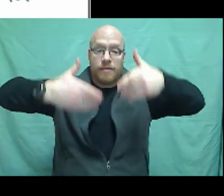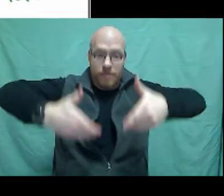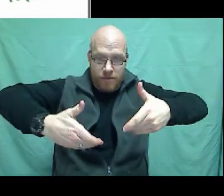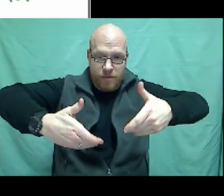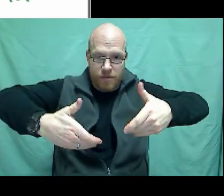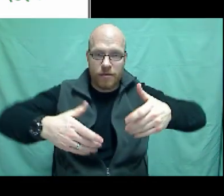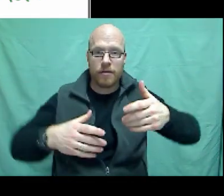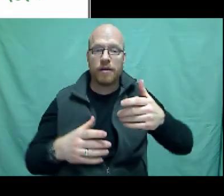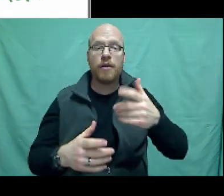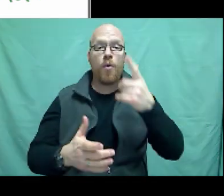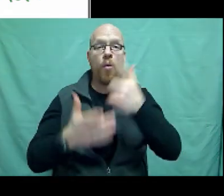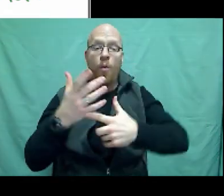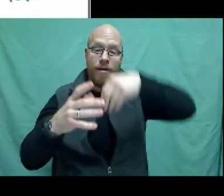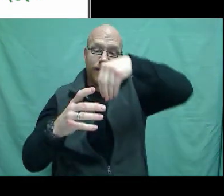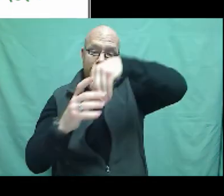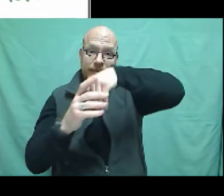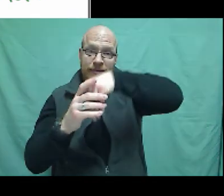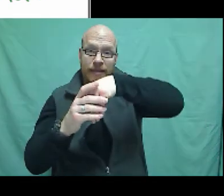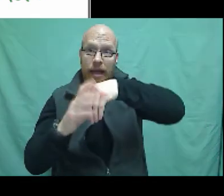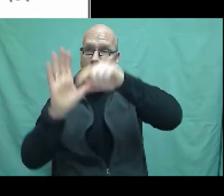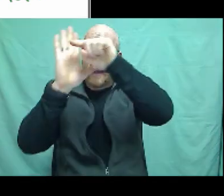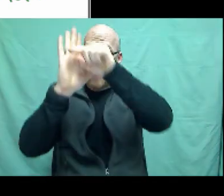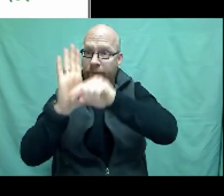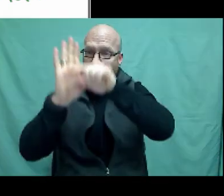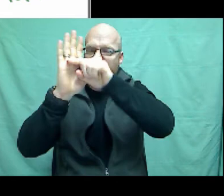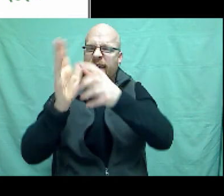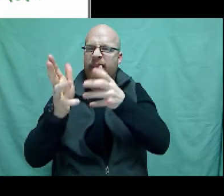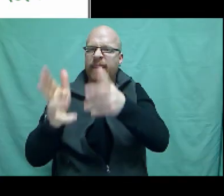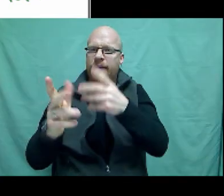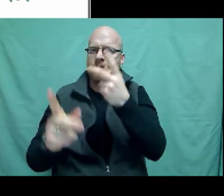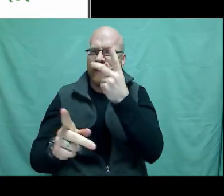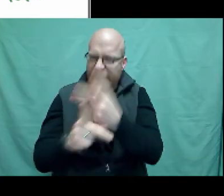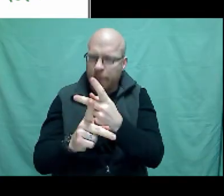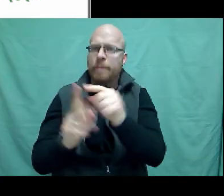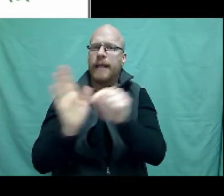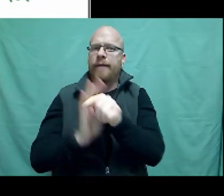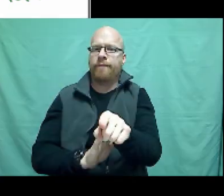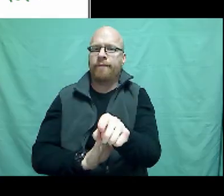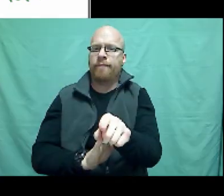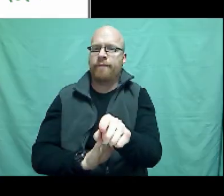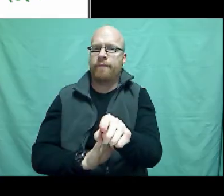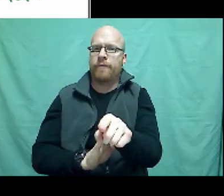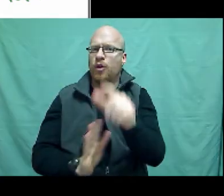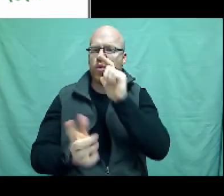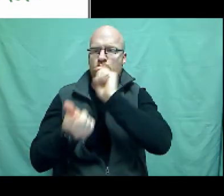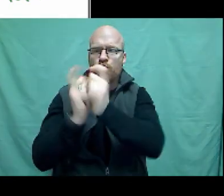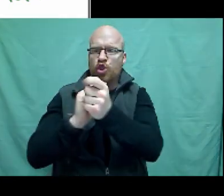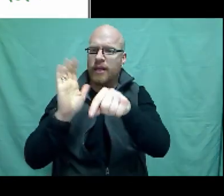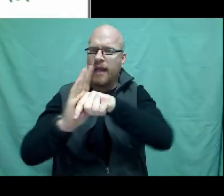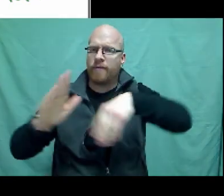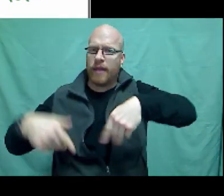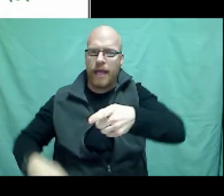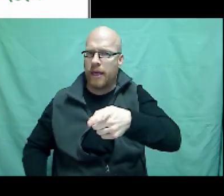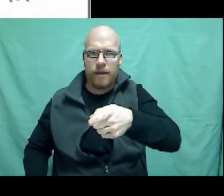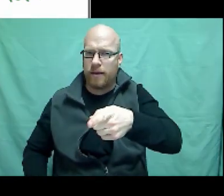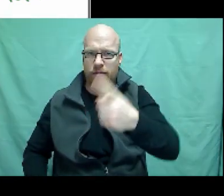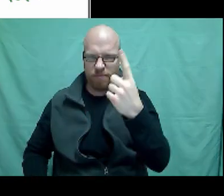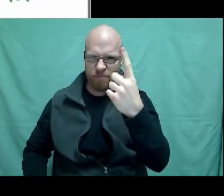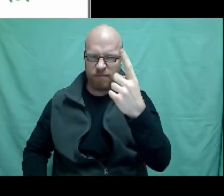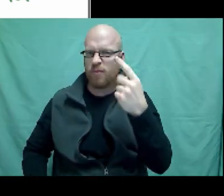we decide to flip the whole fraction, what's inside, the -c inside, don't change. Keep them